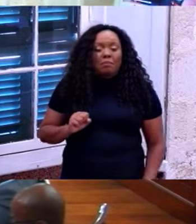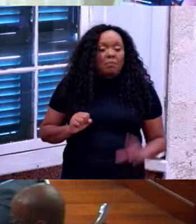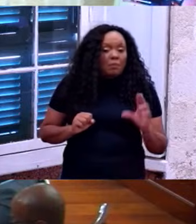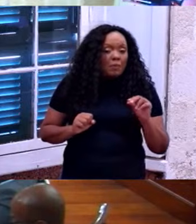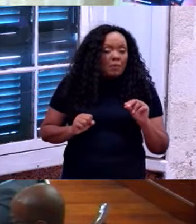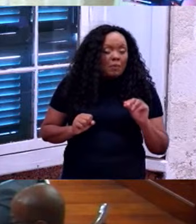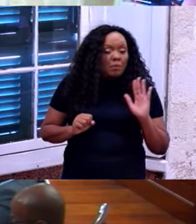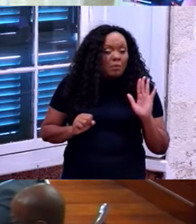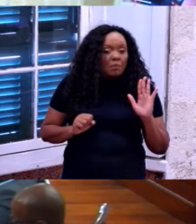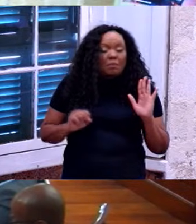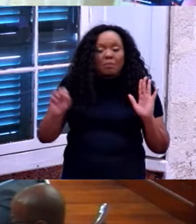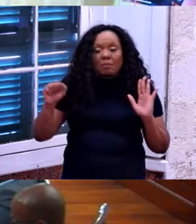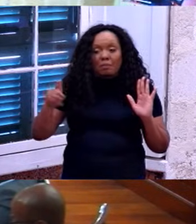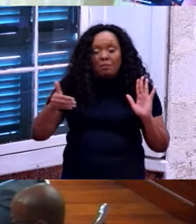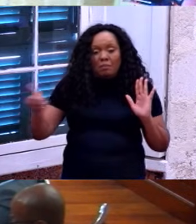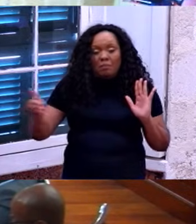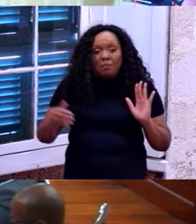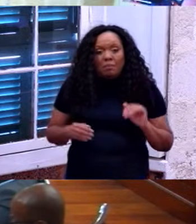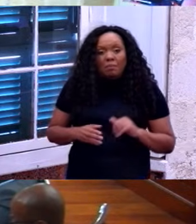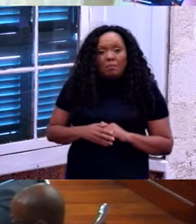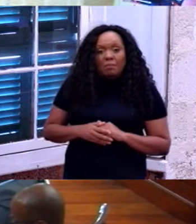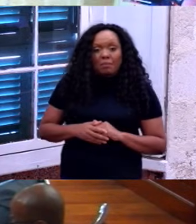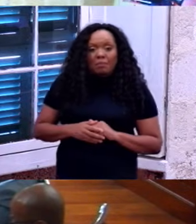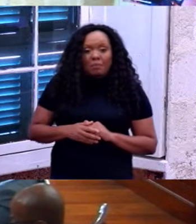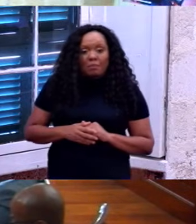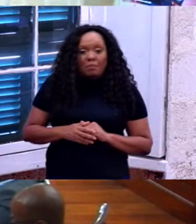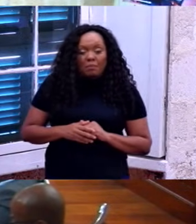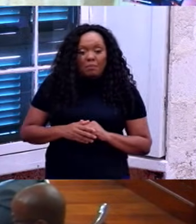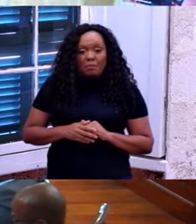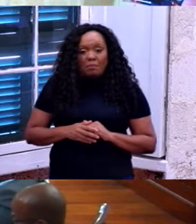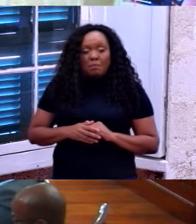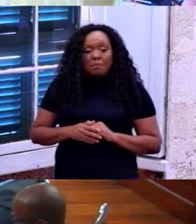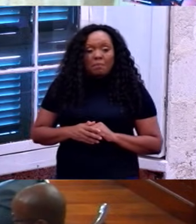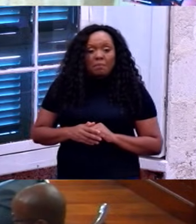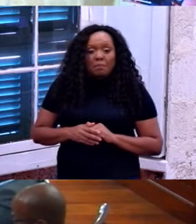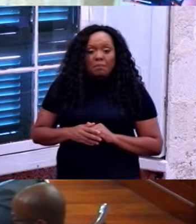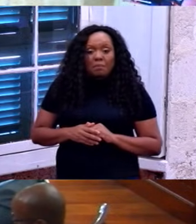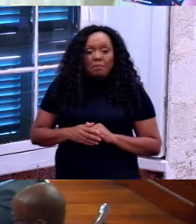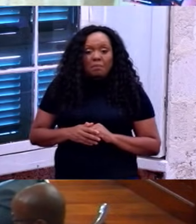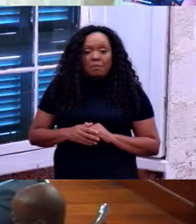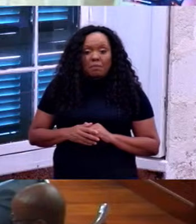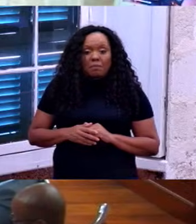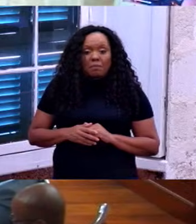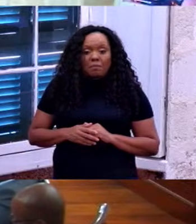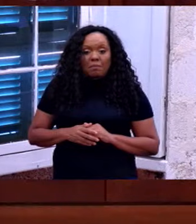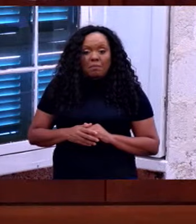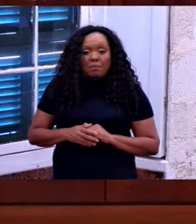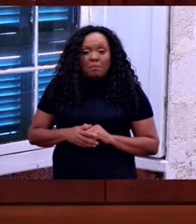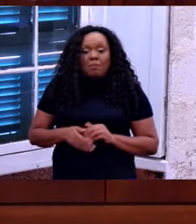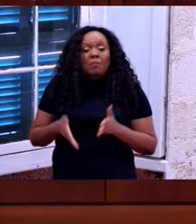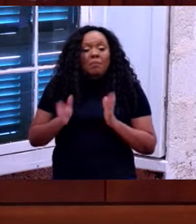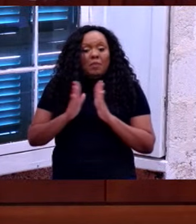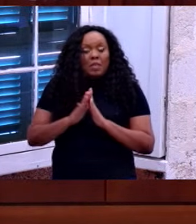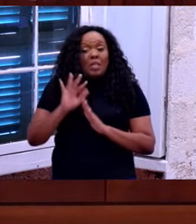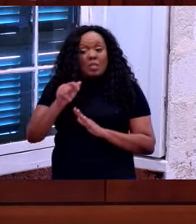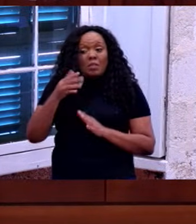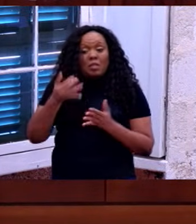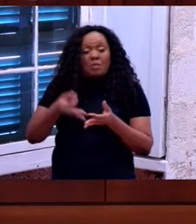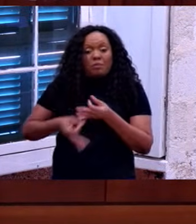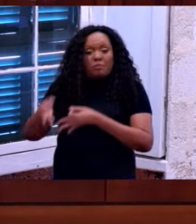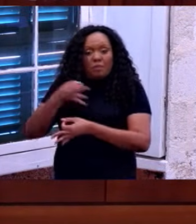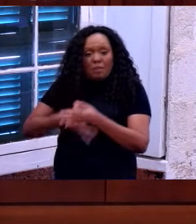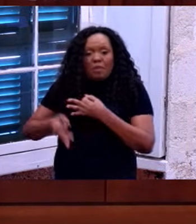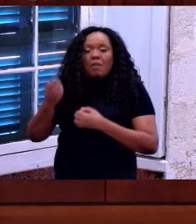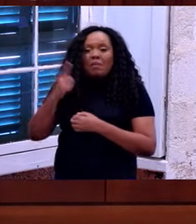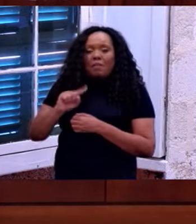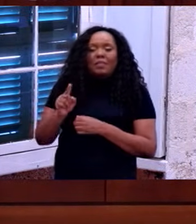no. The next, the ayes have it. This bill is read a second time. Mr. President, I beg to move that Your Honor do now leave the chair and the Senate resolve itself